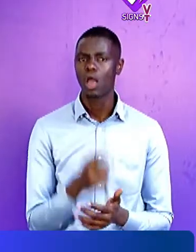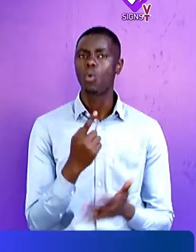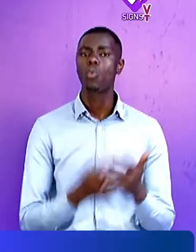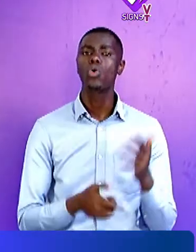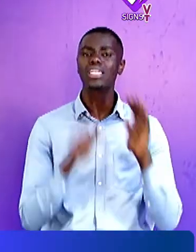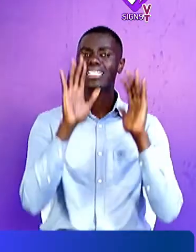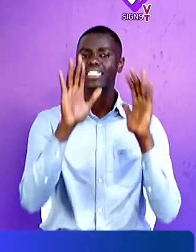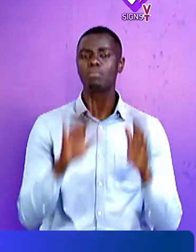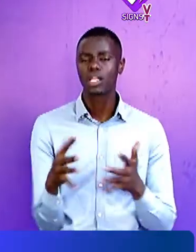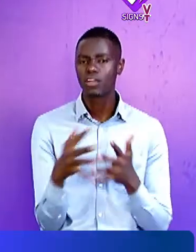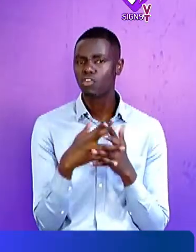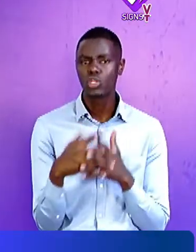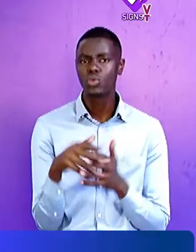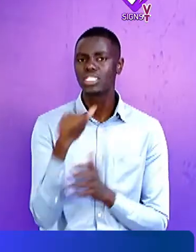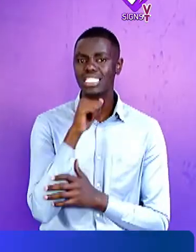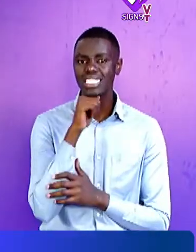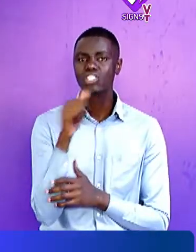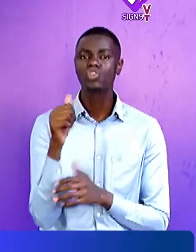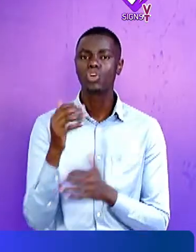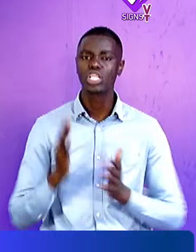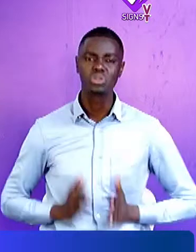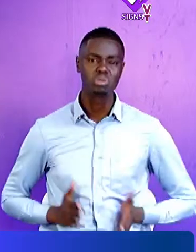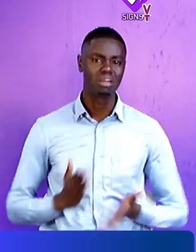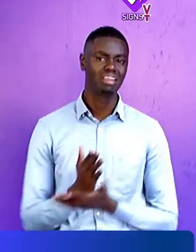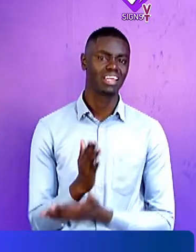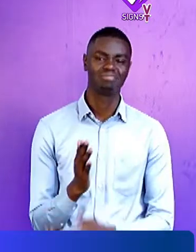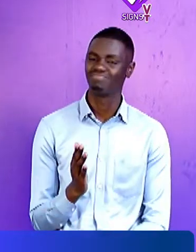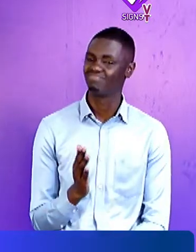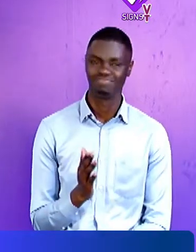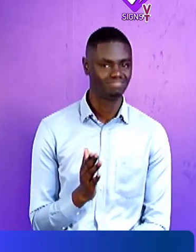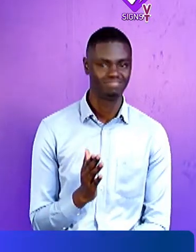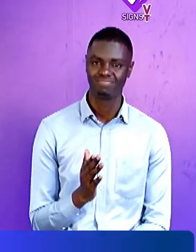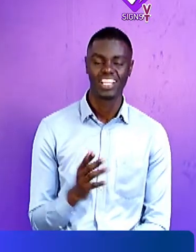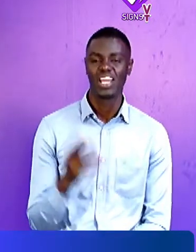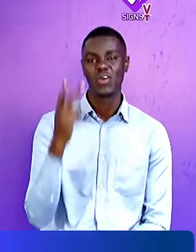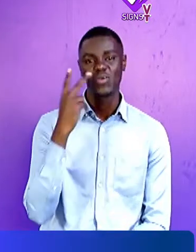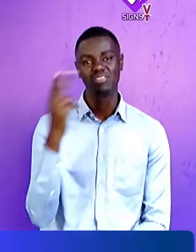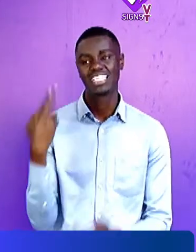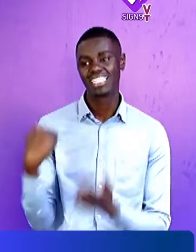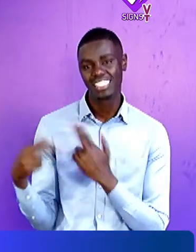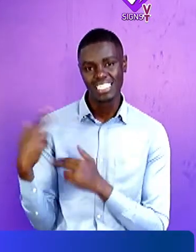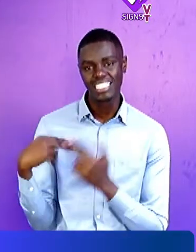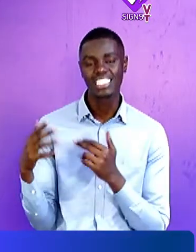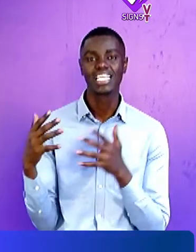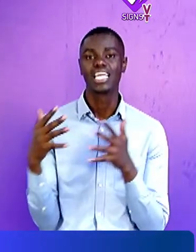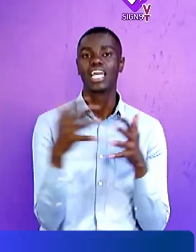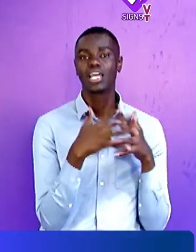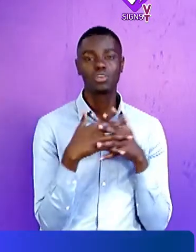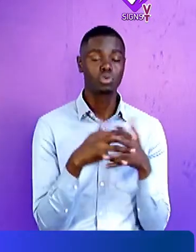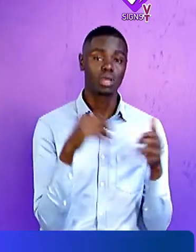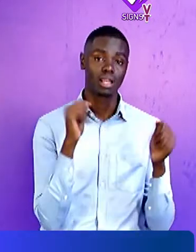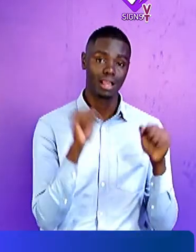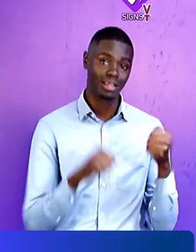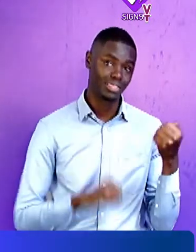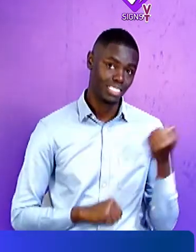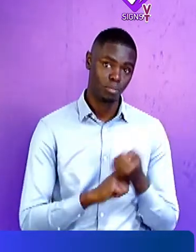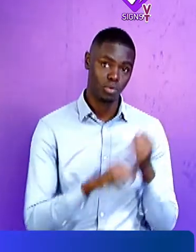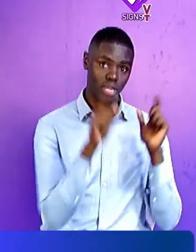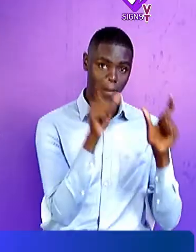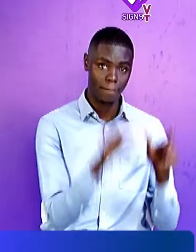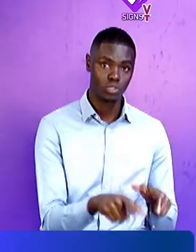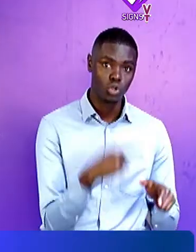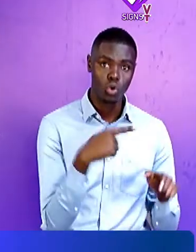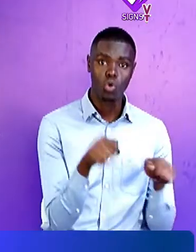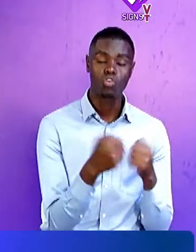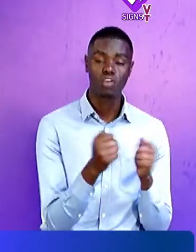for the US is not about human rights. Yeah, because I've seen in history that the US can support somebody even who violates